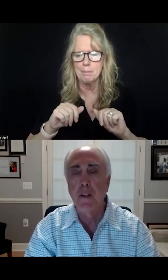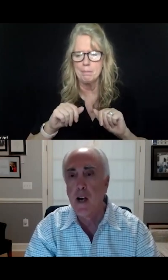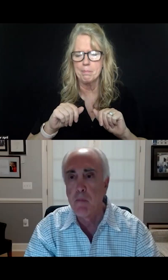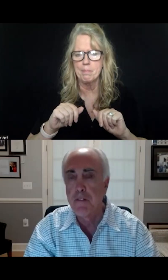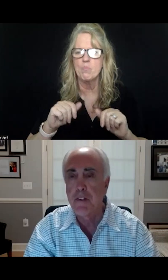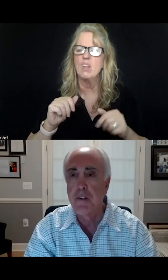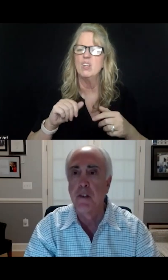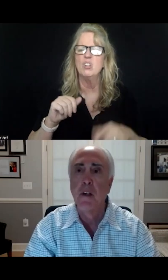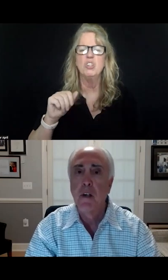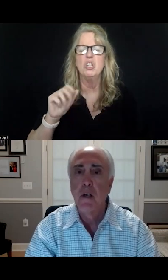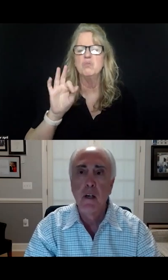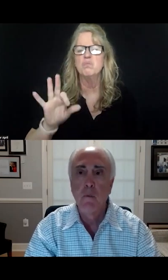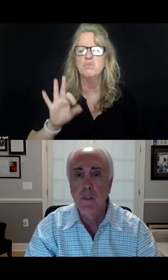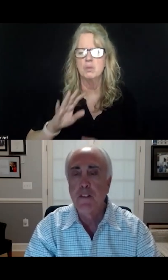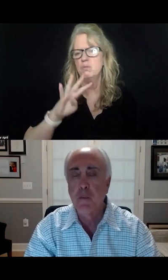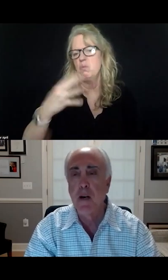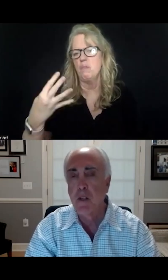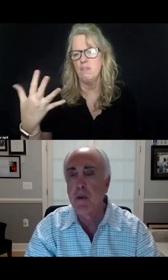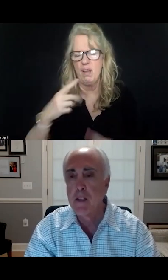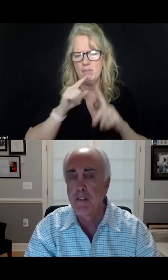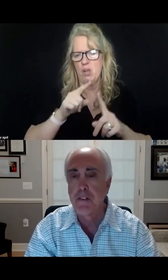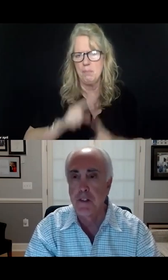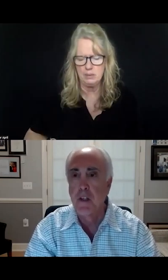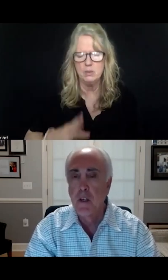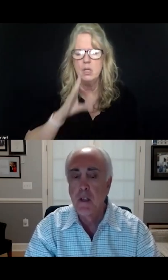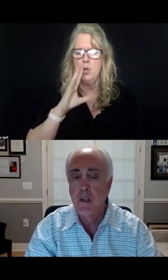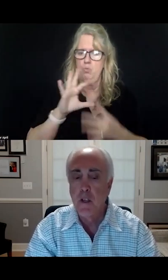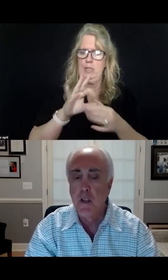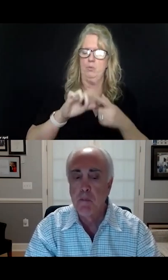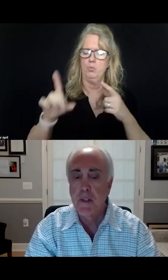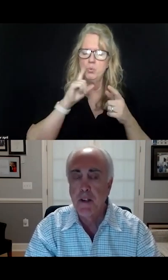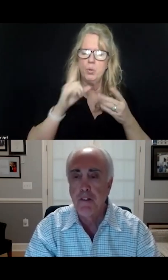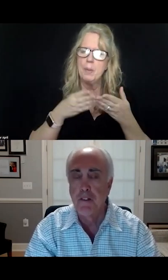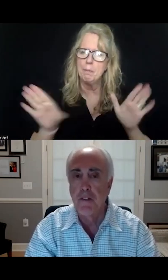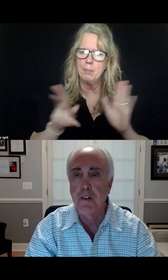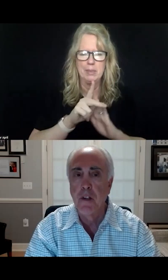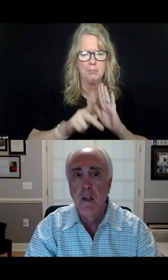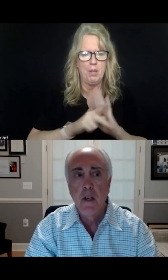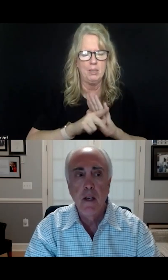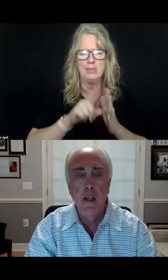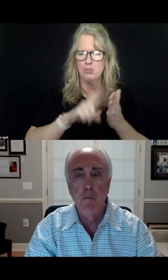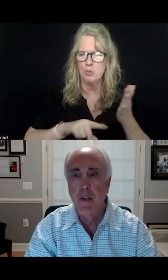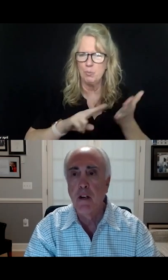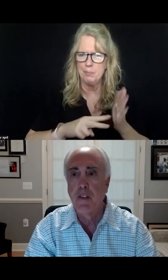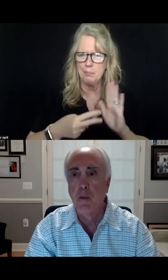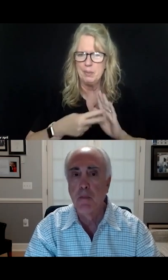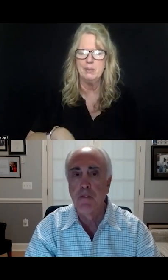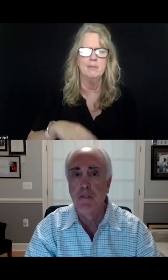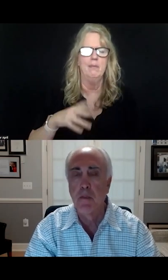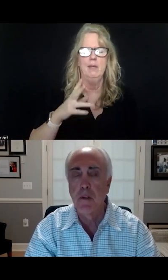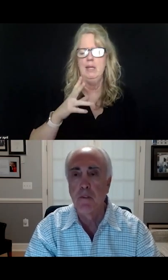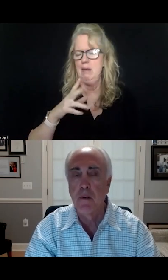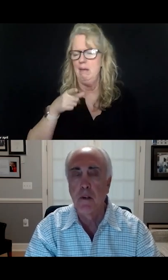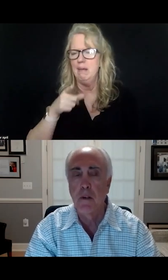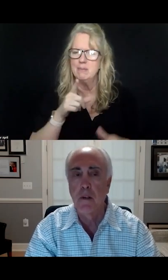key comments here related to the public policy, implications, and play off a little bit